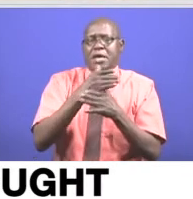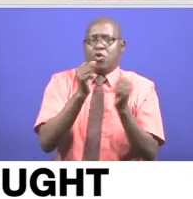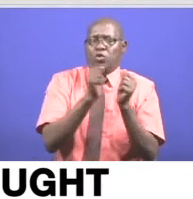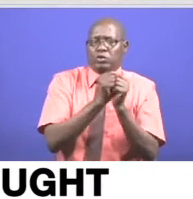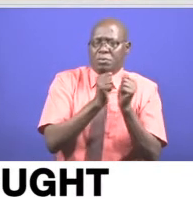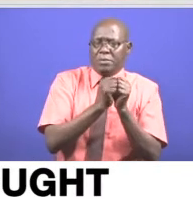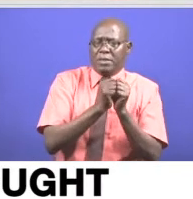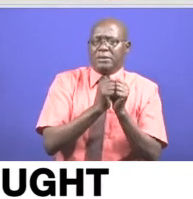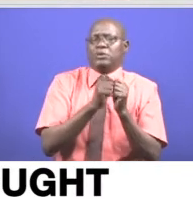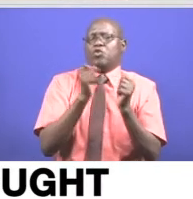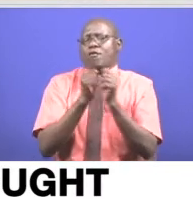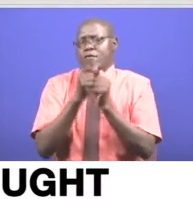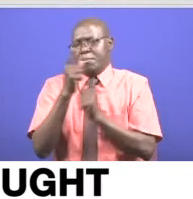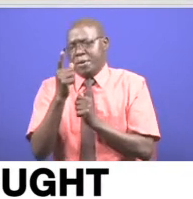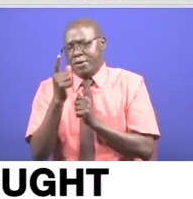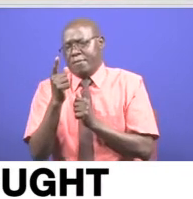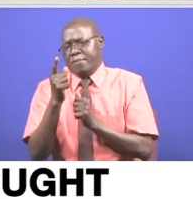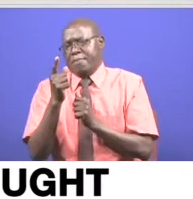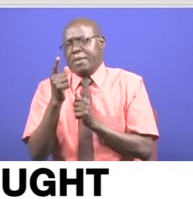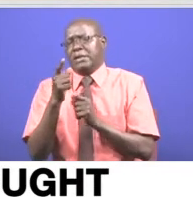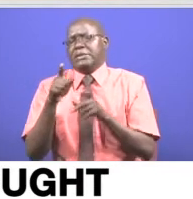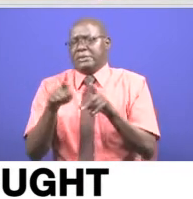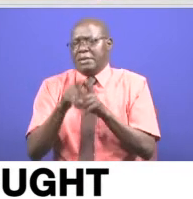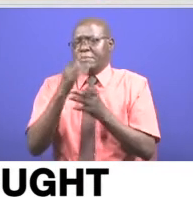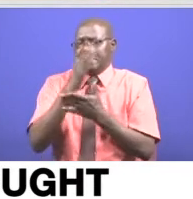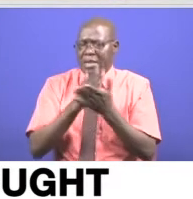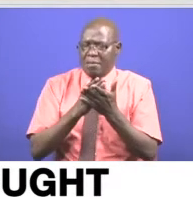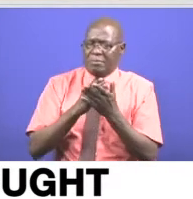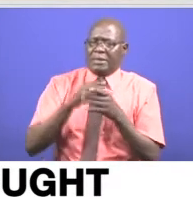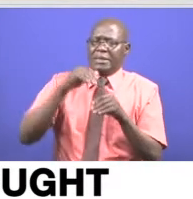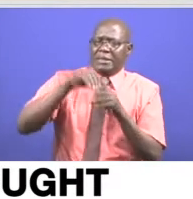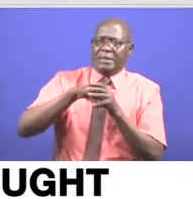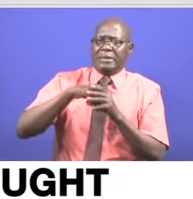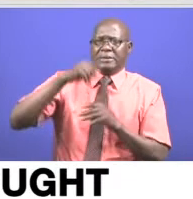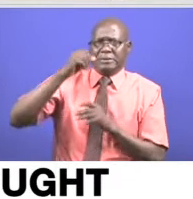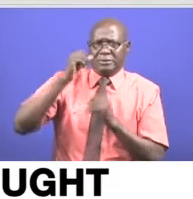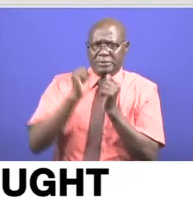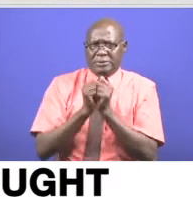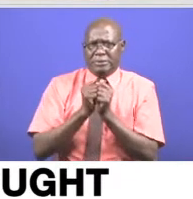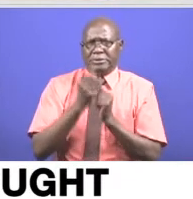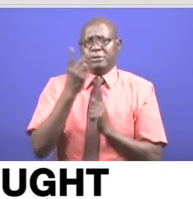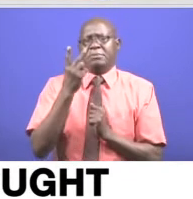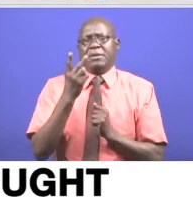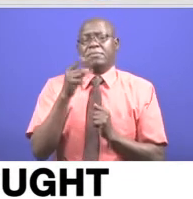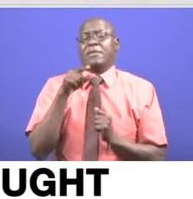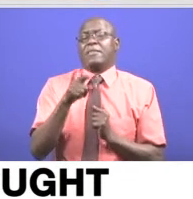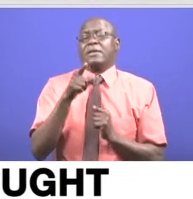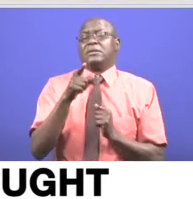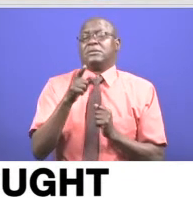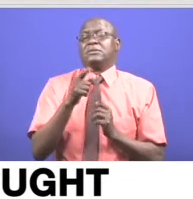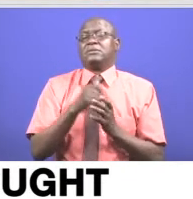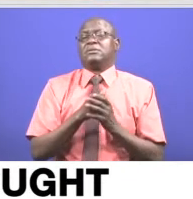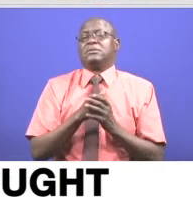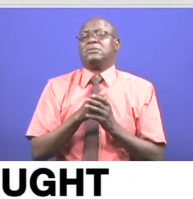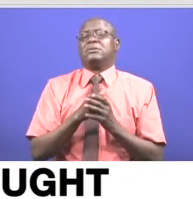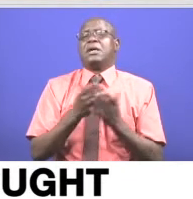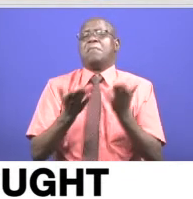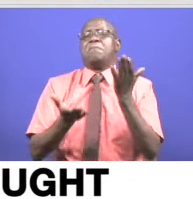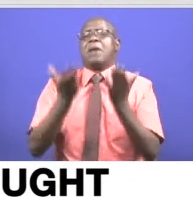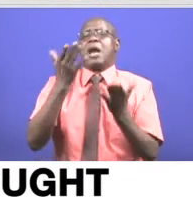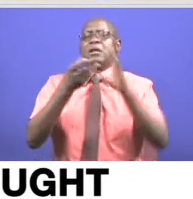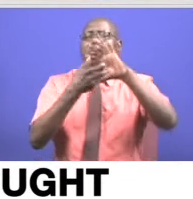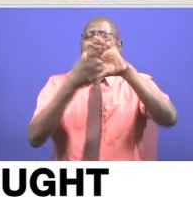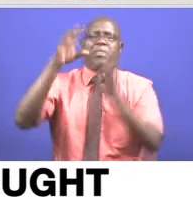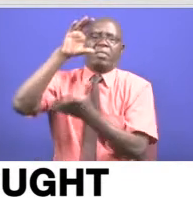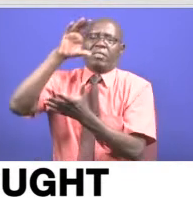entire November, and quite some in December. Mm-hmm. That has been totally thrown off balance. So we